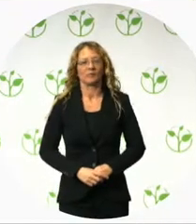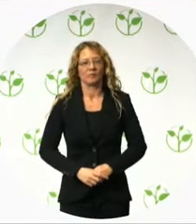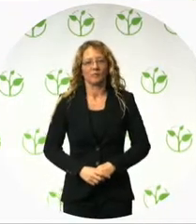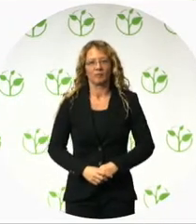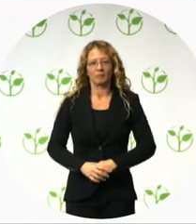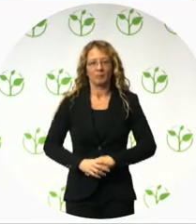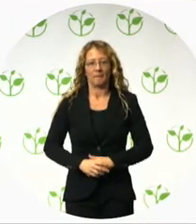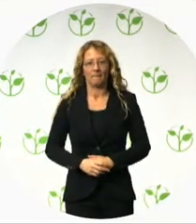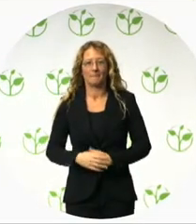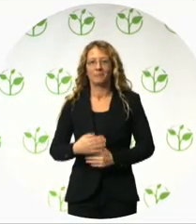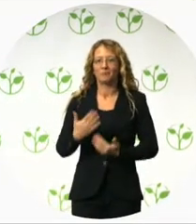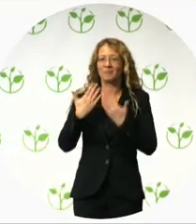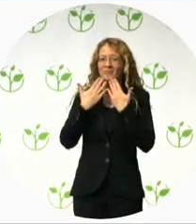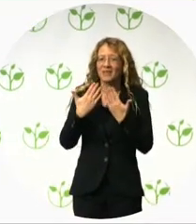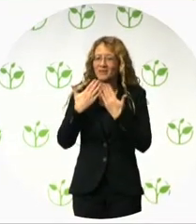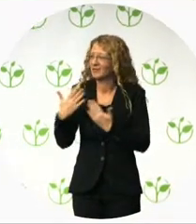future.